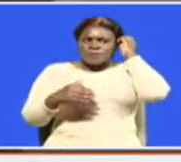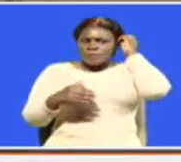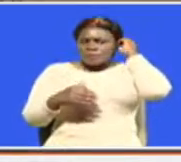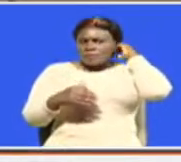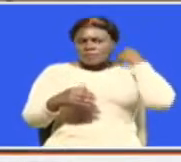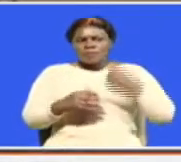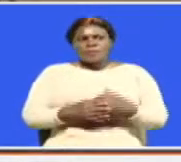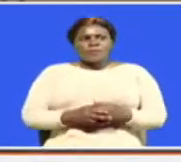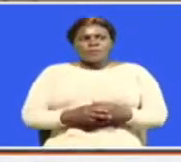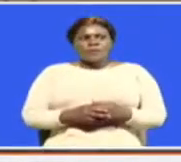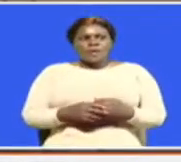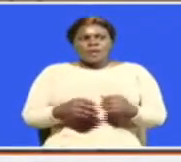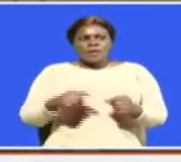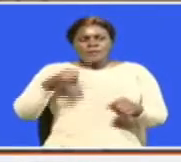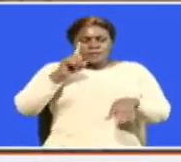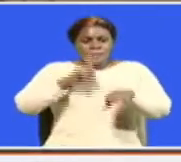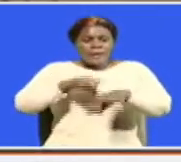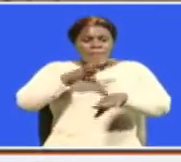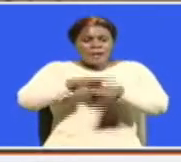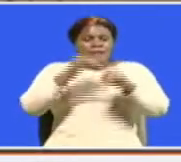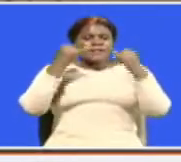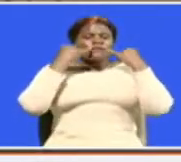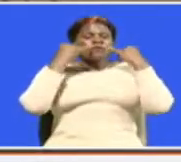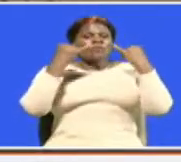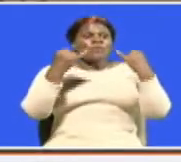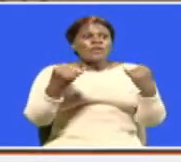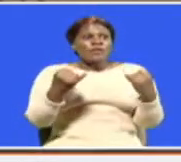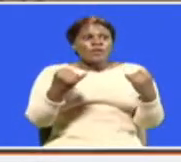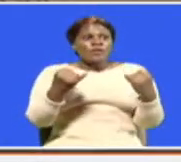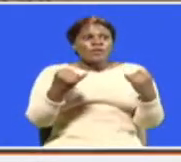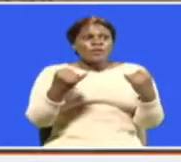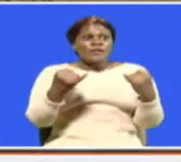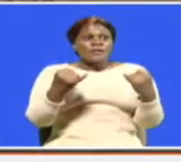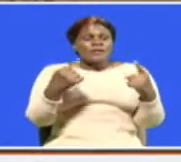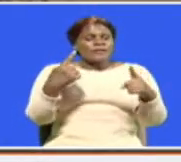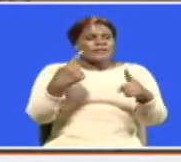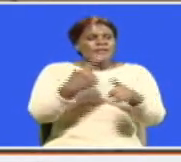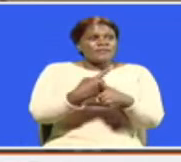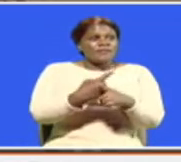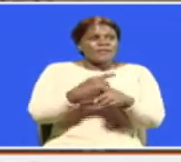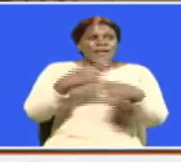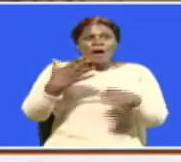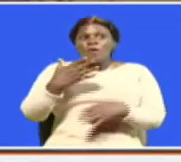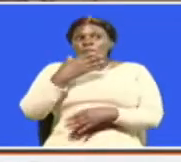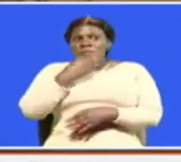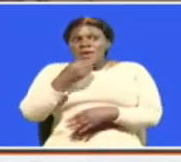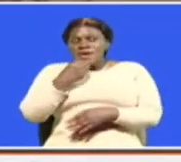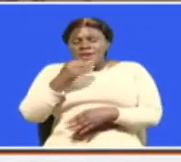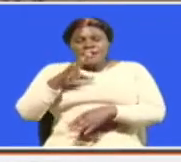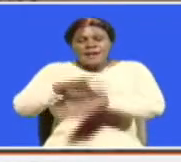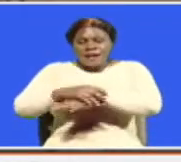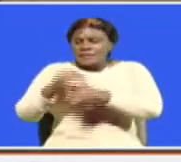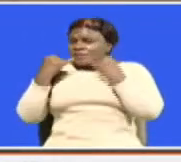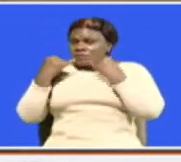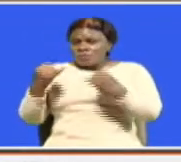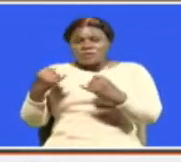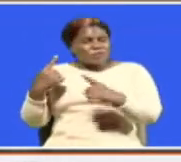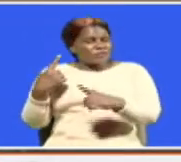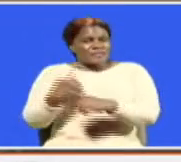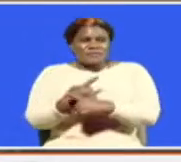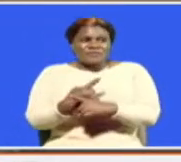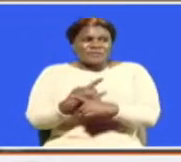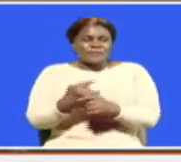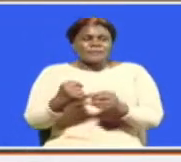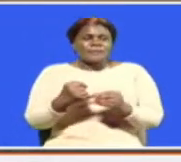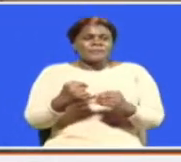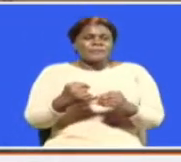Yenye tunatumia ku collect informations, it's totally different na venye wanaume maybe wakienda kwa field, venye